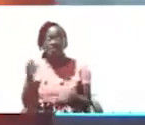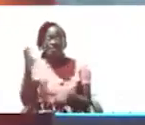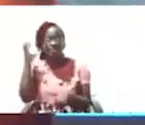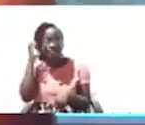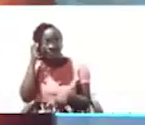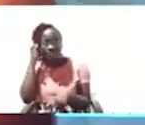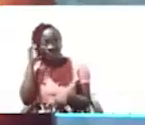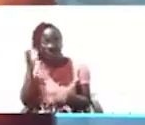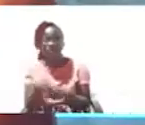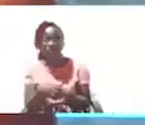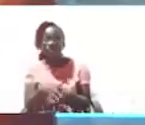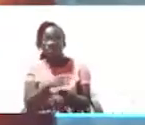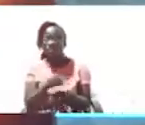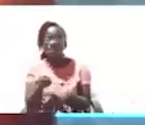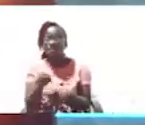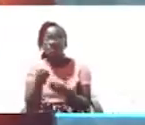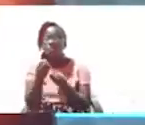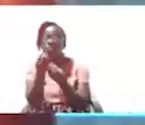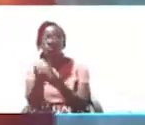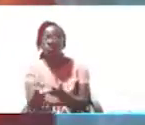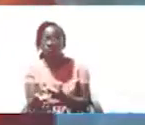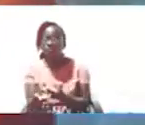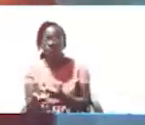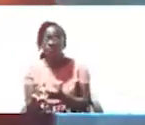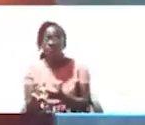Na odiso. And obey.